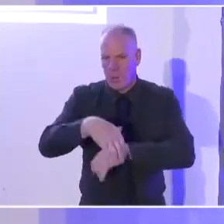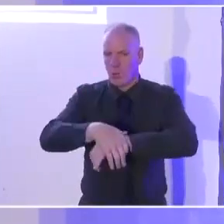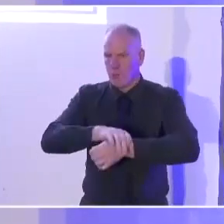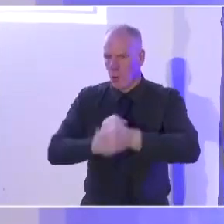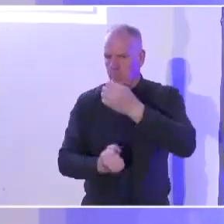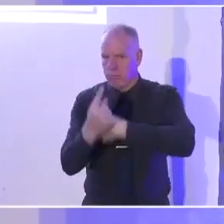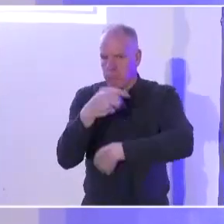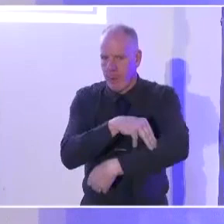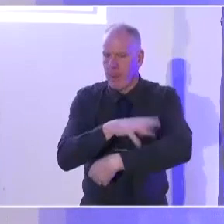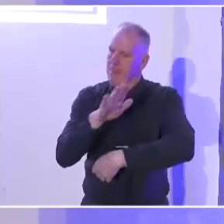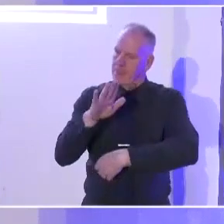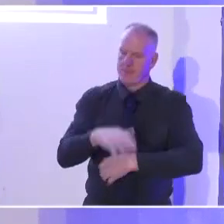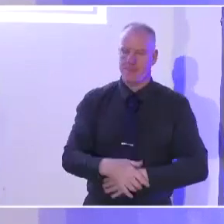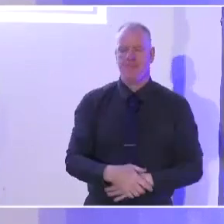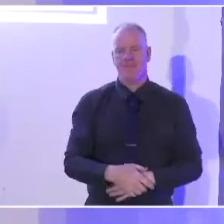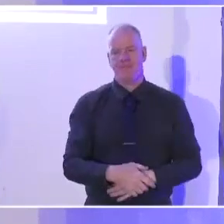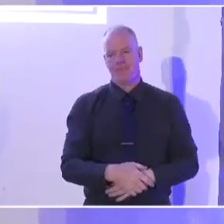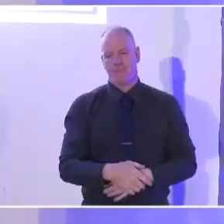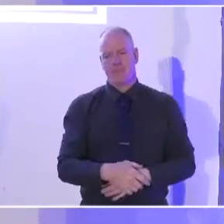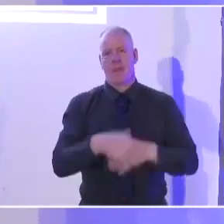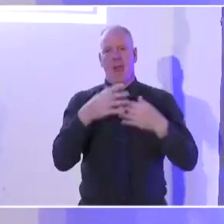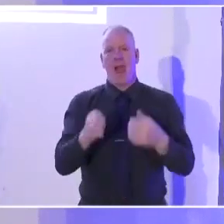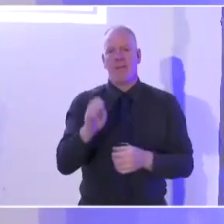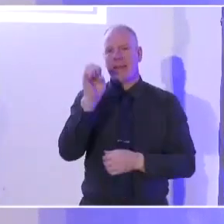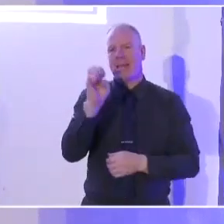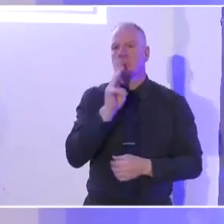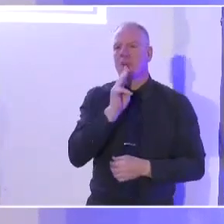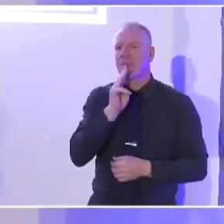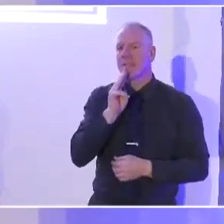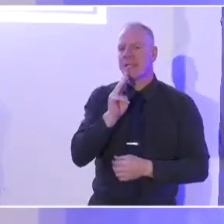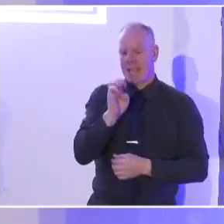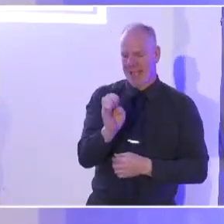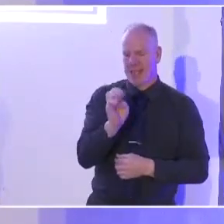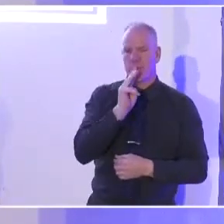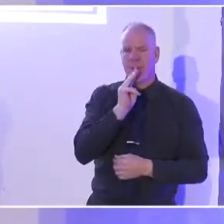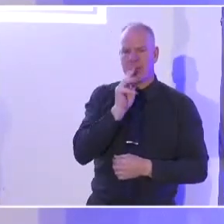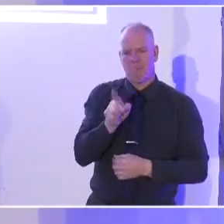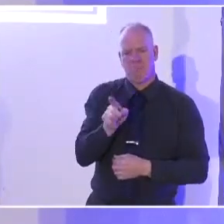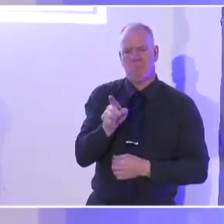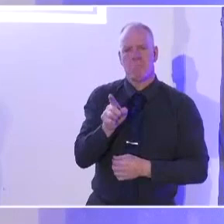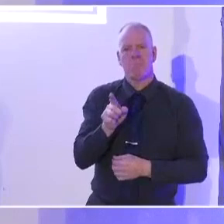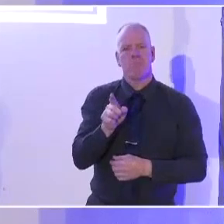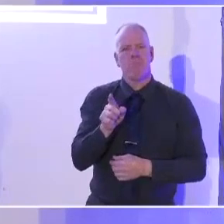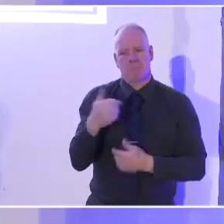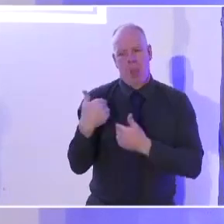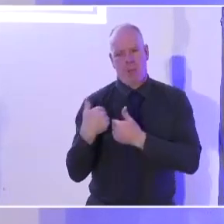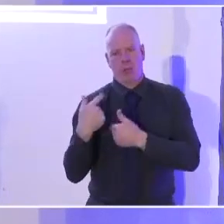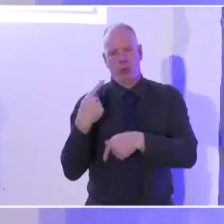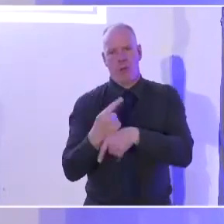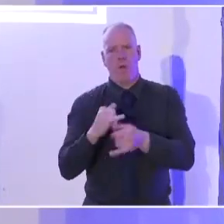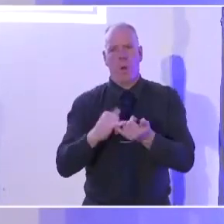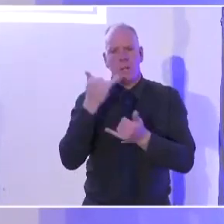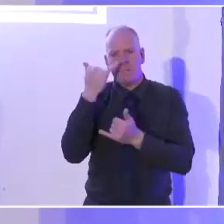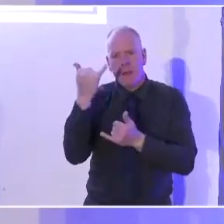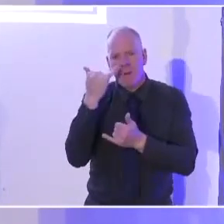incidents. There's also e-privacy. So e-privacy contains obligations on telecoms